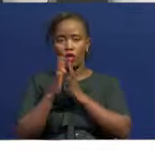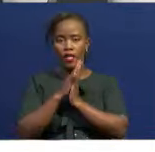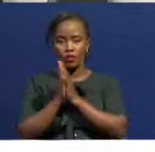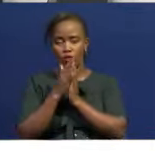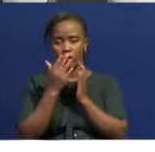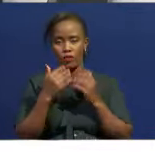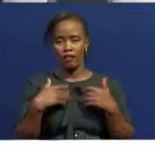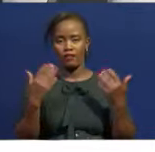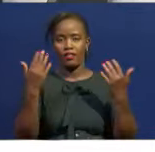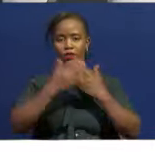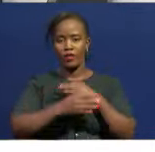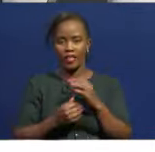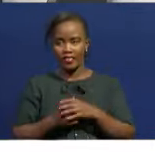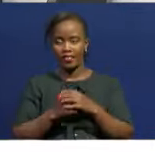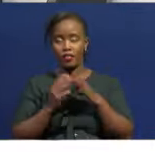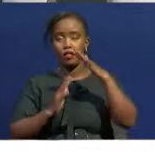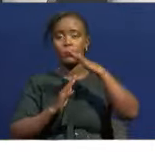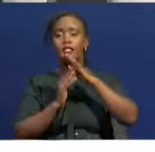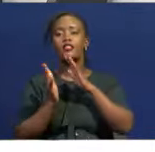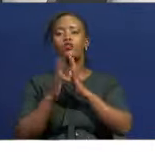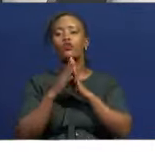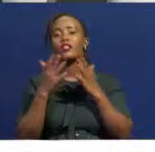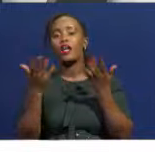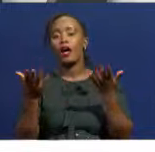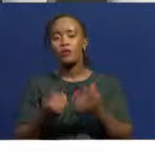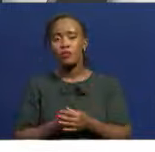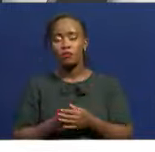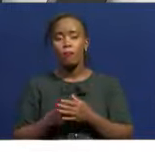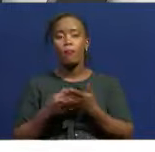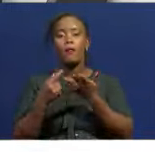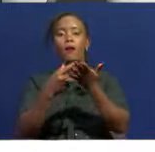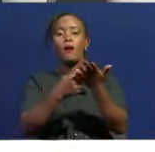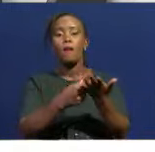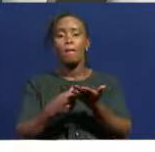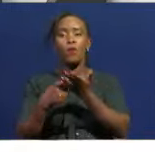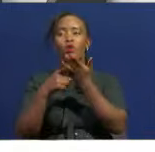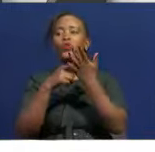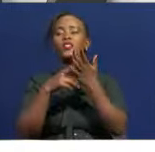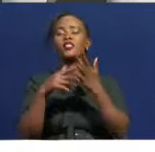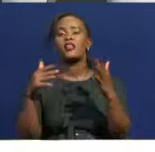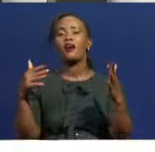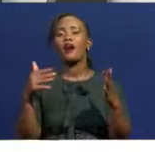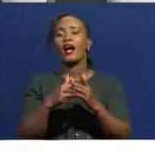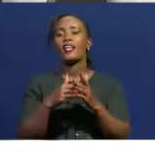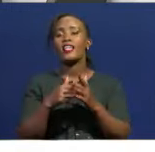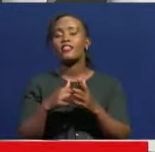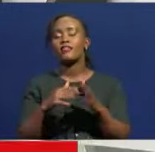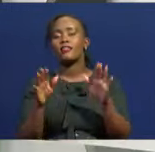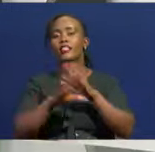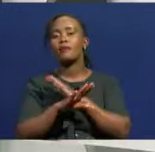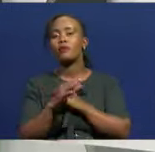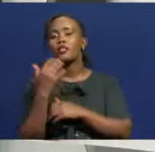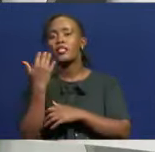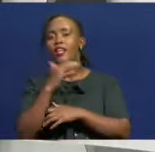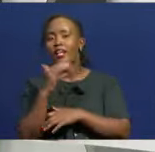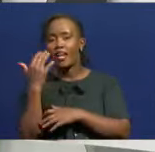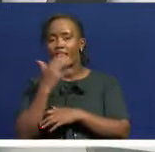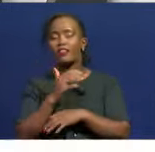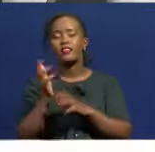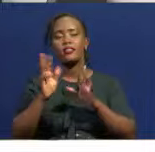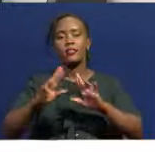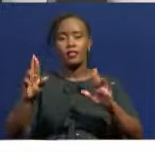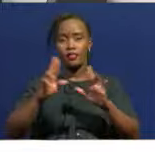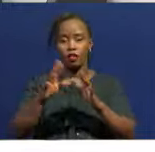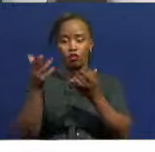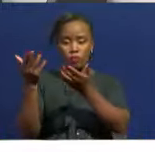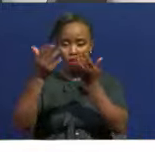you tonight. On to our lead story now. A censure motion against Deputy President Rigathi Gachagua is set to be